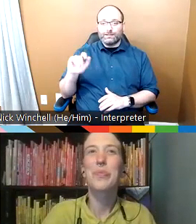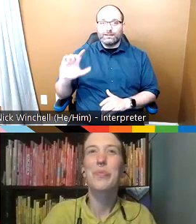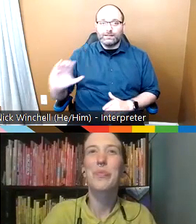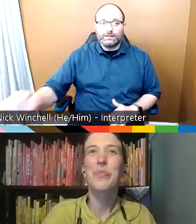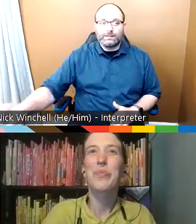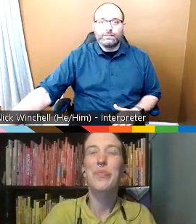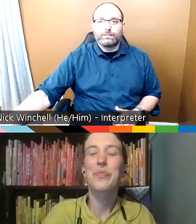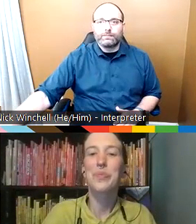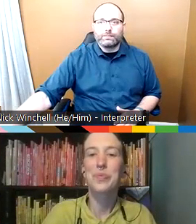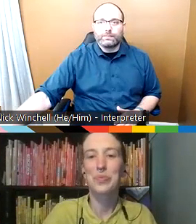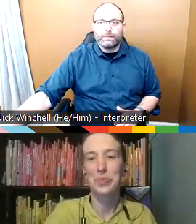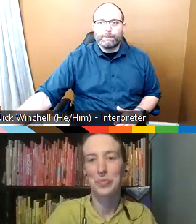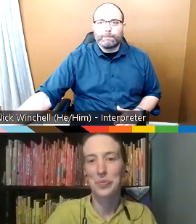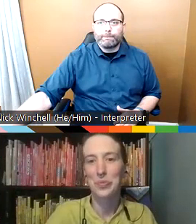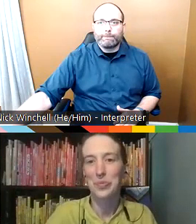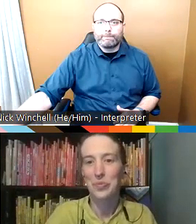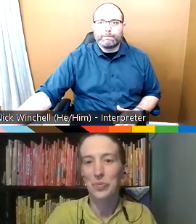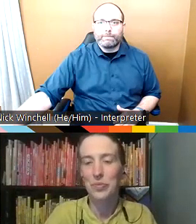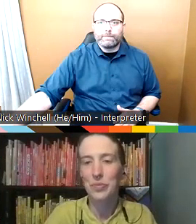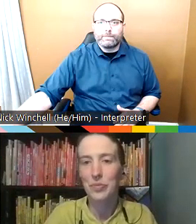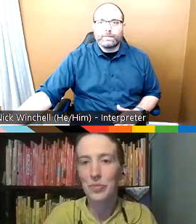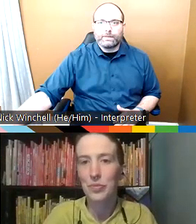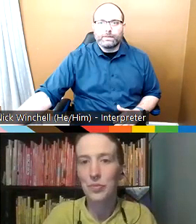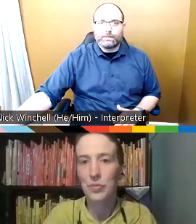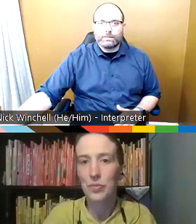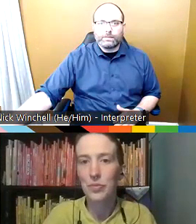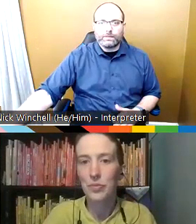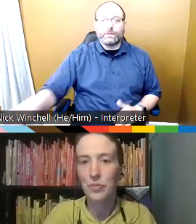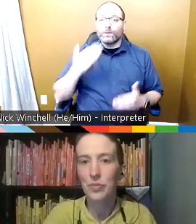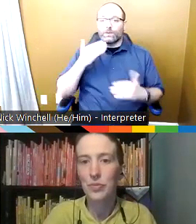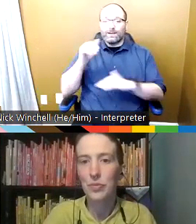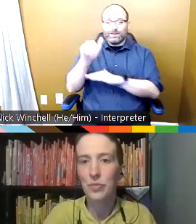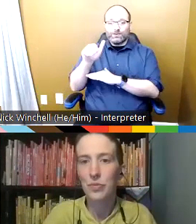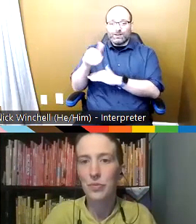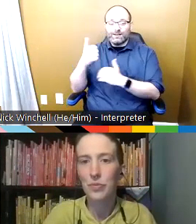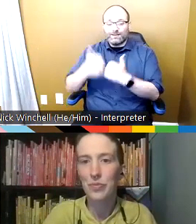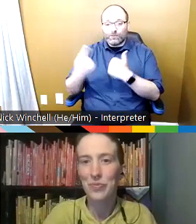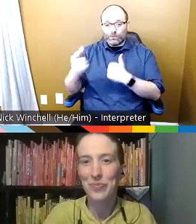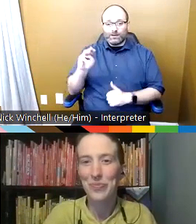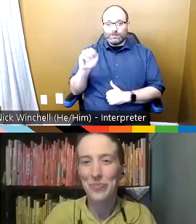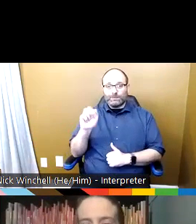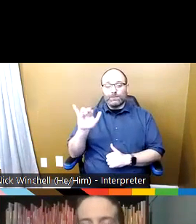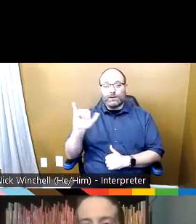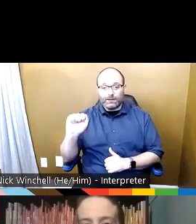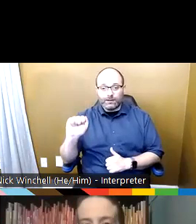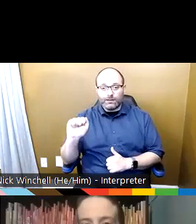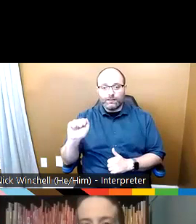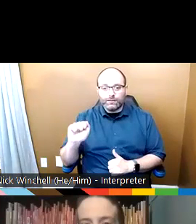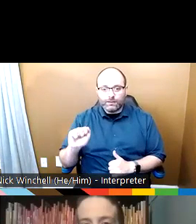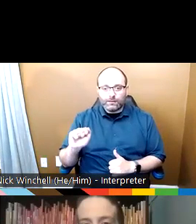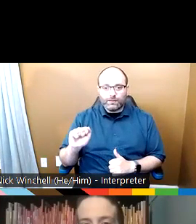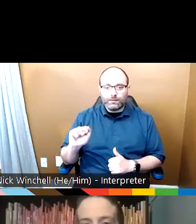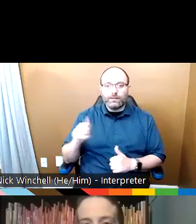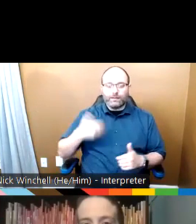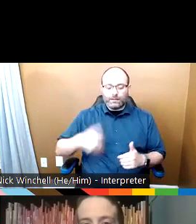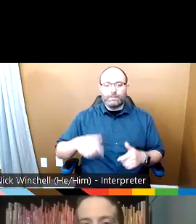much, Nan, for that wonderful welcome. And good afternoon, everybody. Bienvenidos. My name is Maria Strepel-Turo, and I am